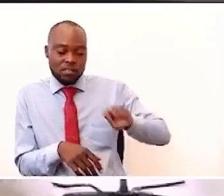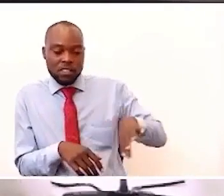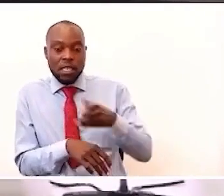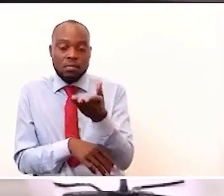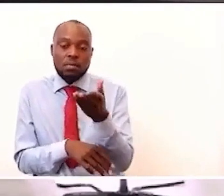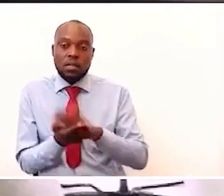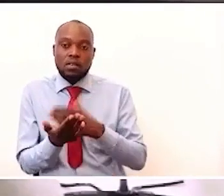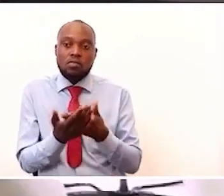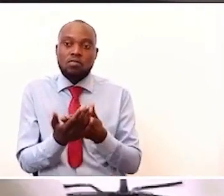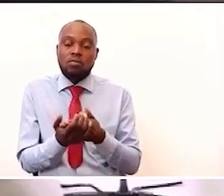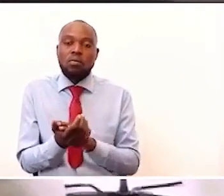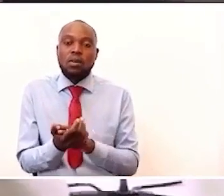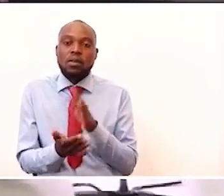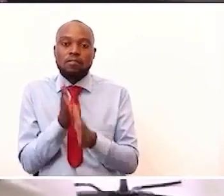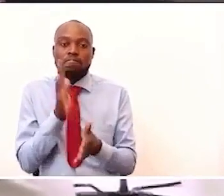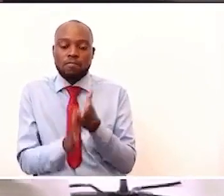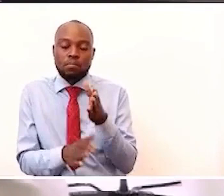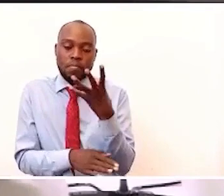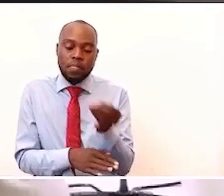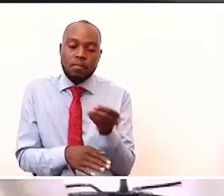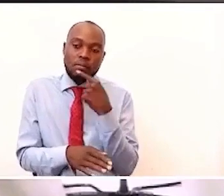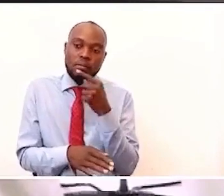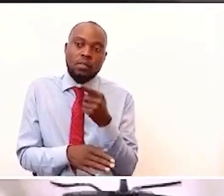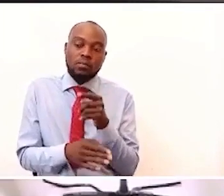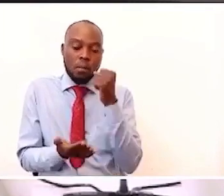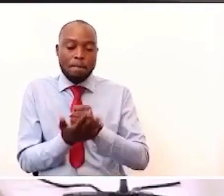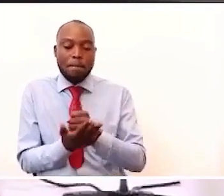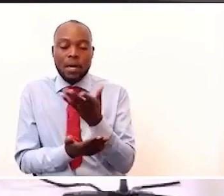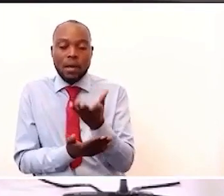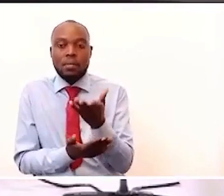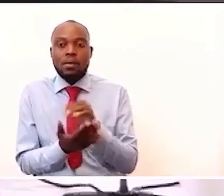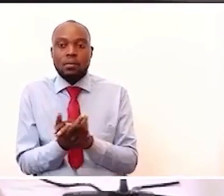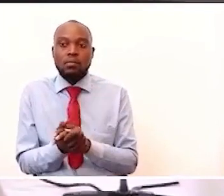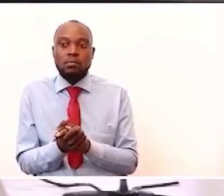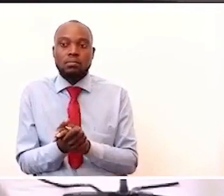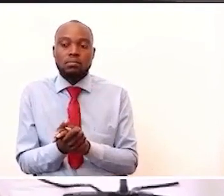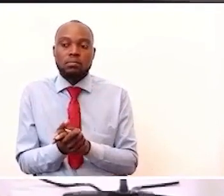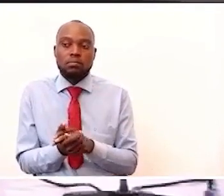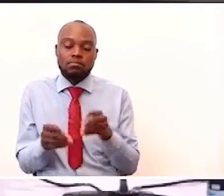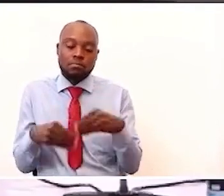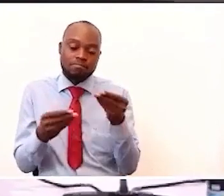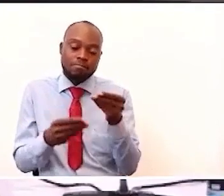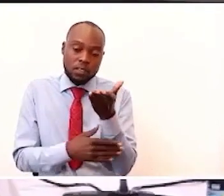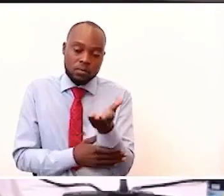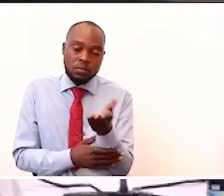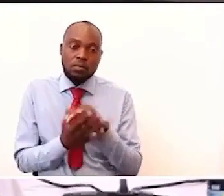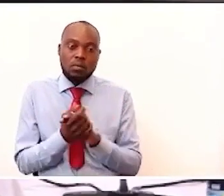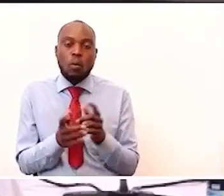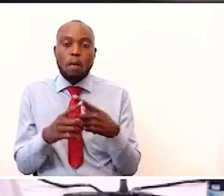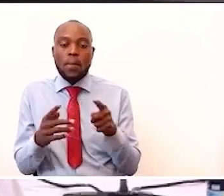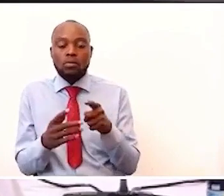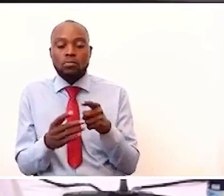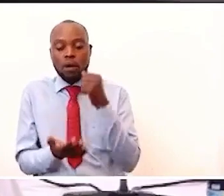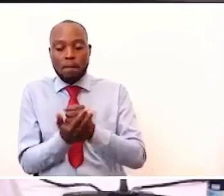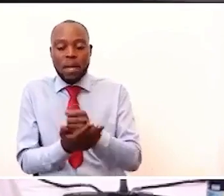did have a category already written out, which I called those banks that we only partially own, and other banks that